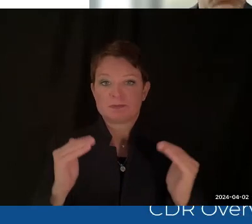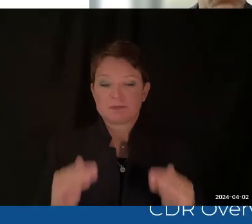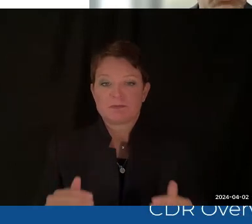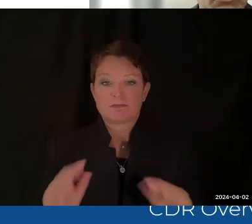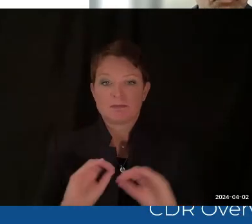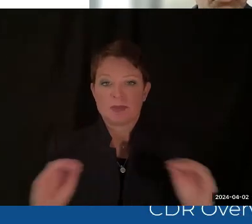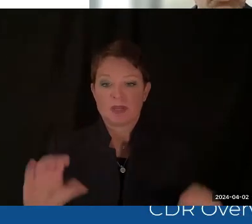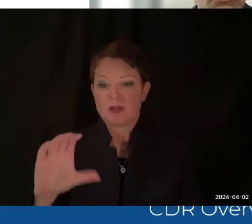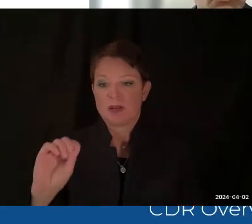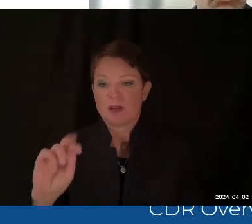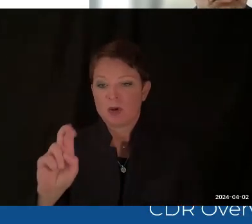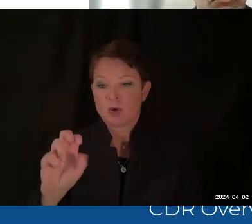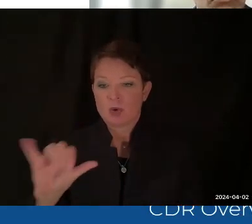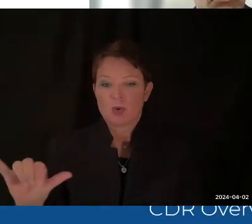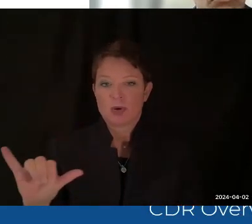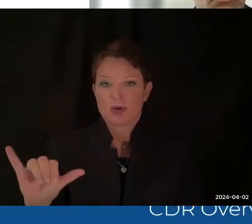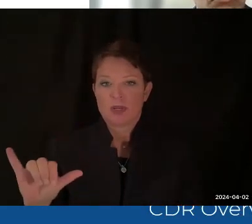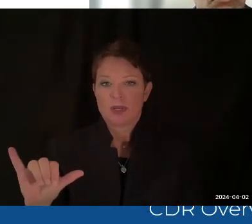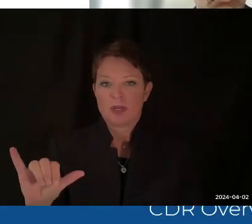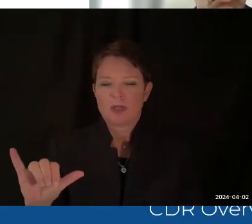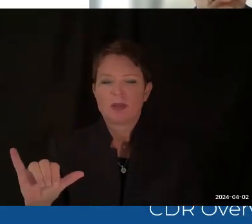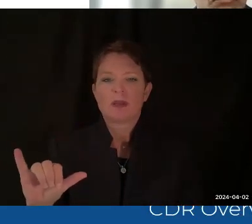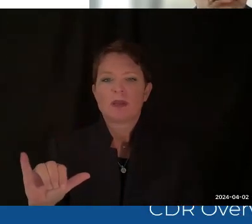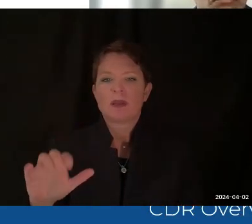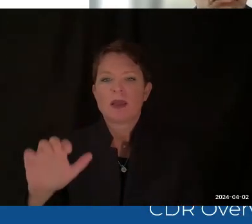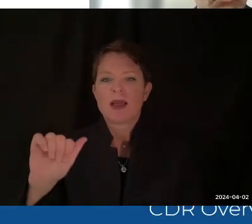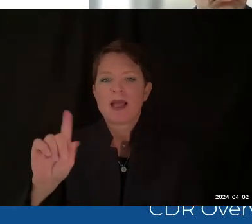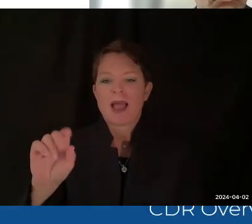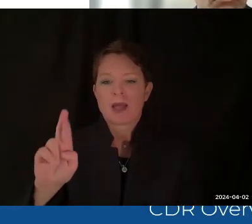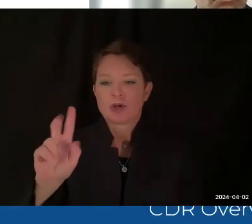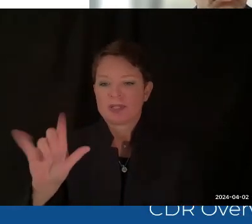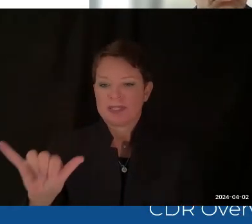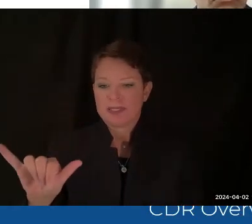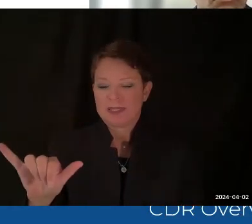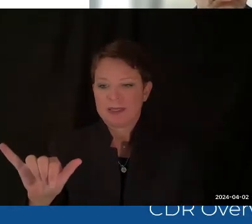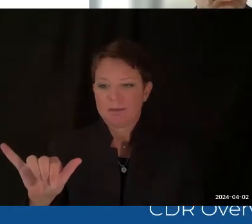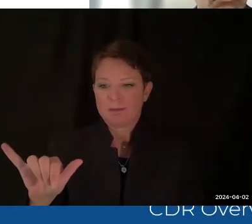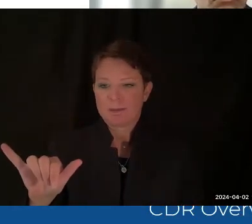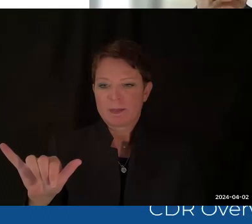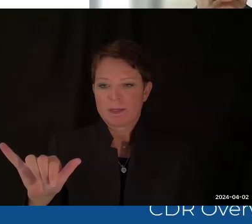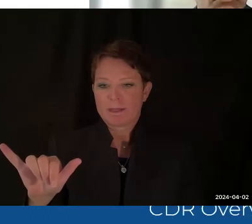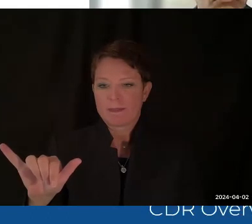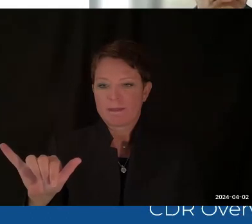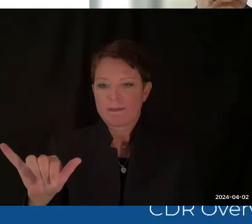Seeing none, go to Corey Adderley.